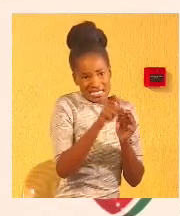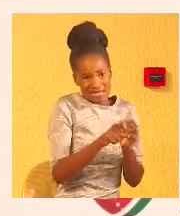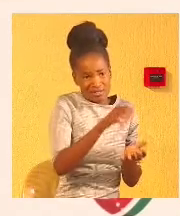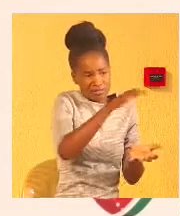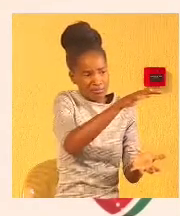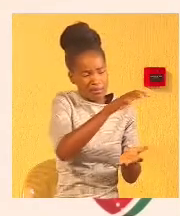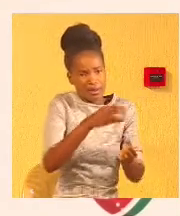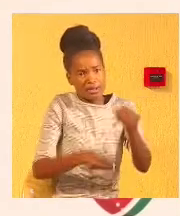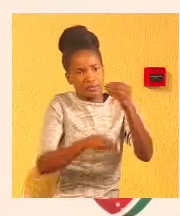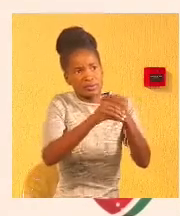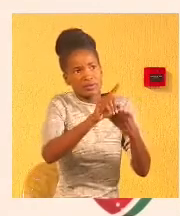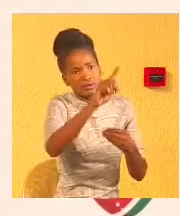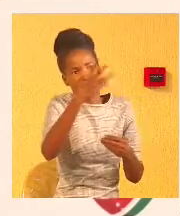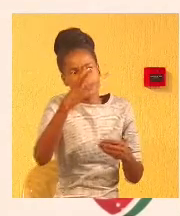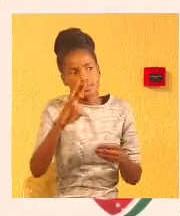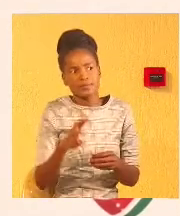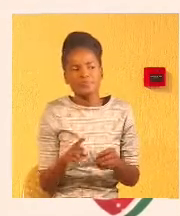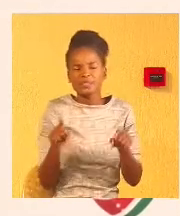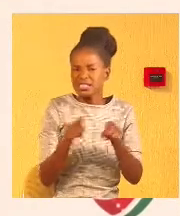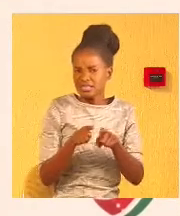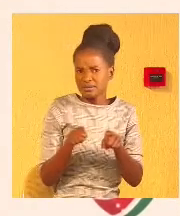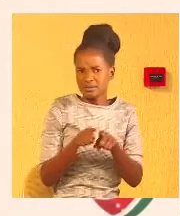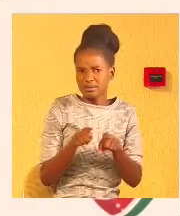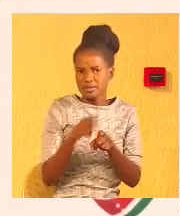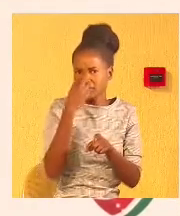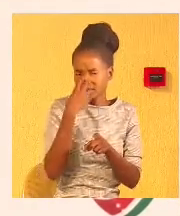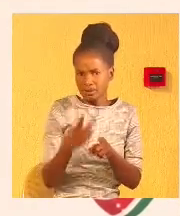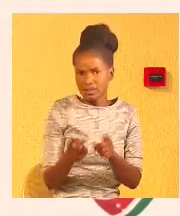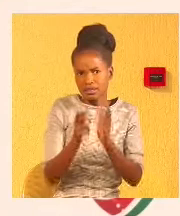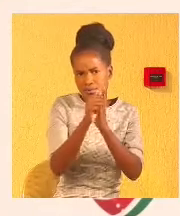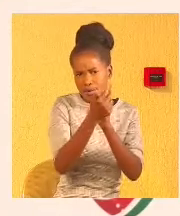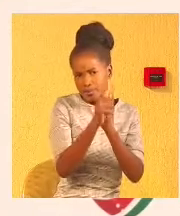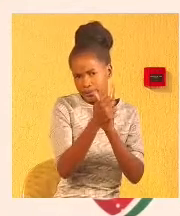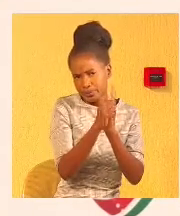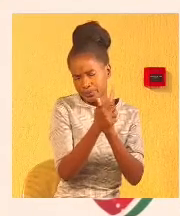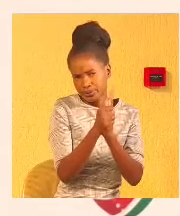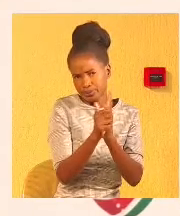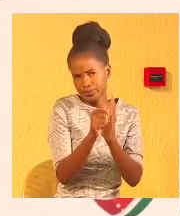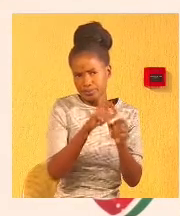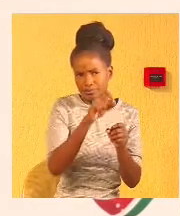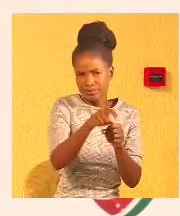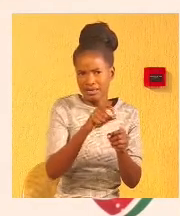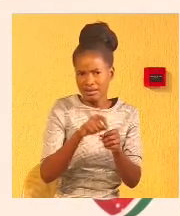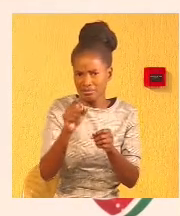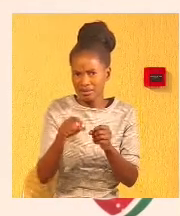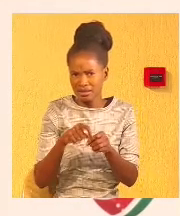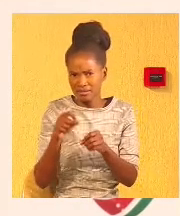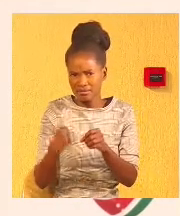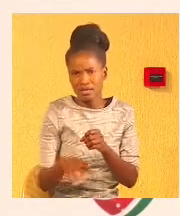the same trend, we see it in the maize. We have